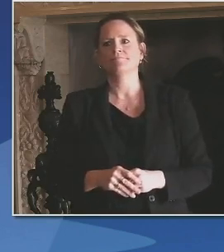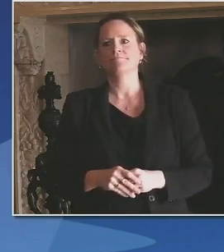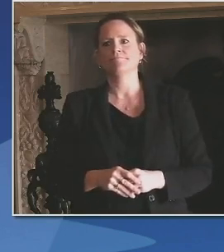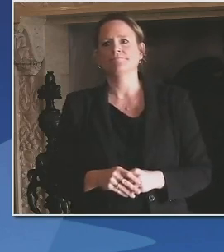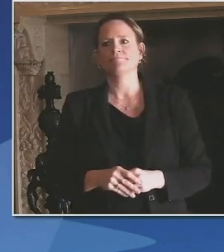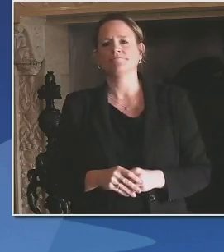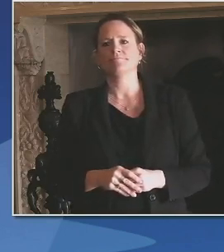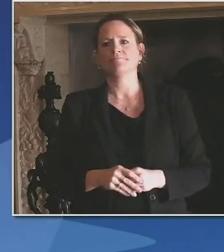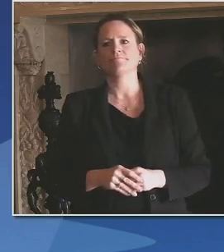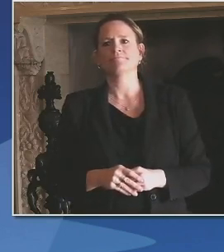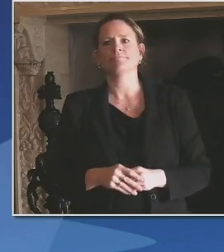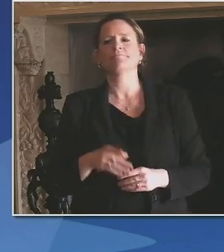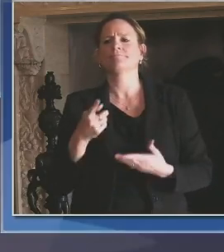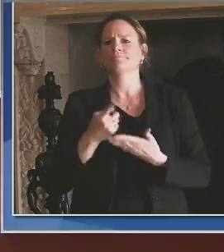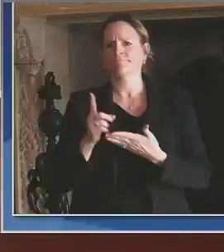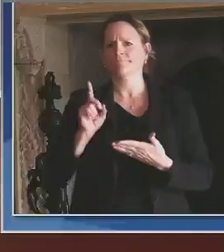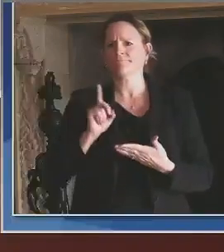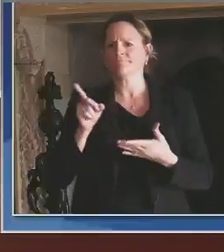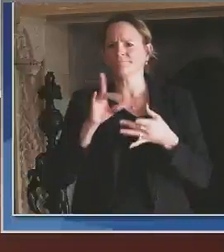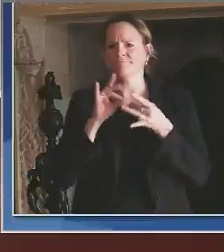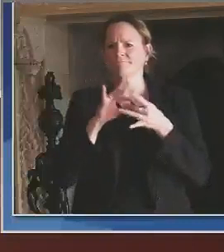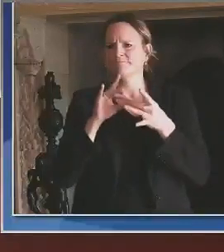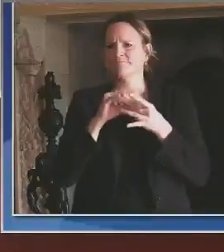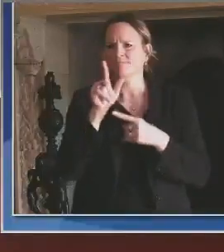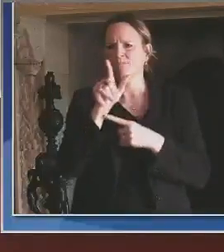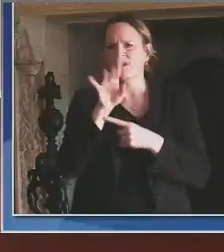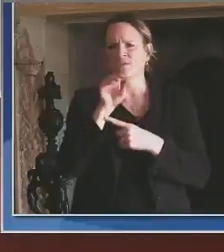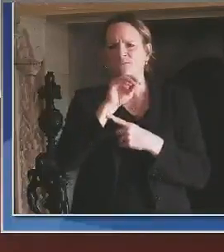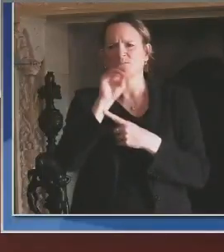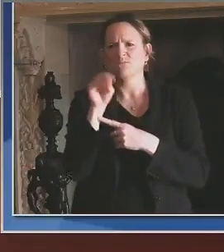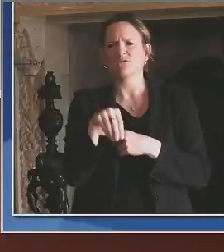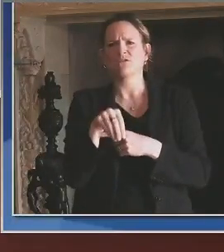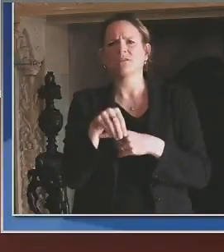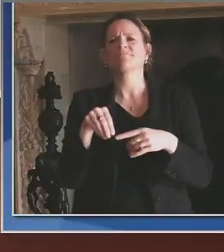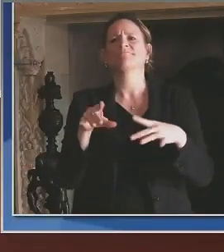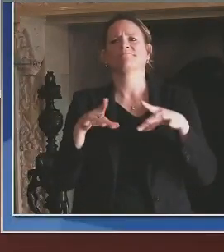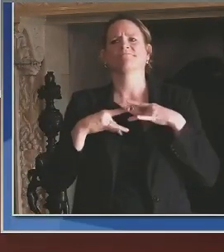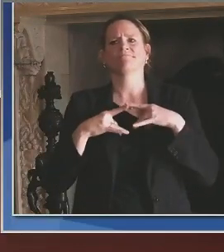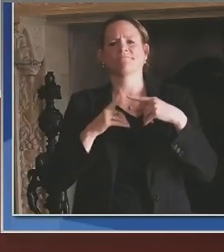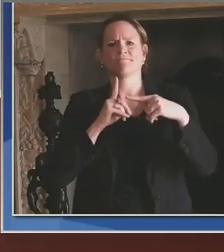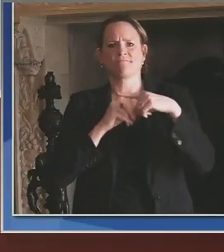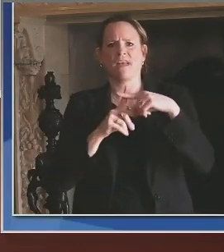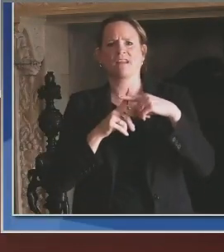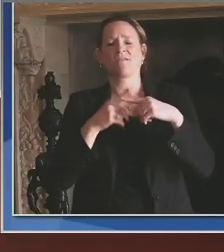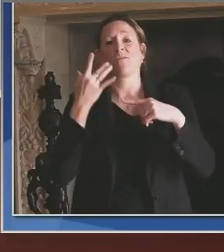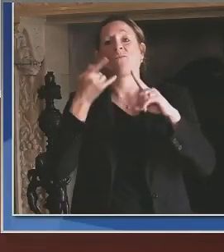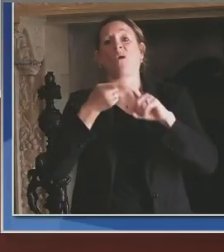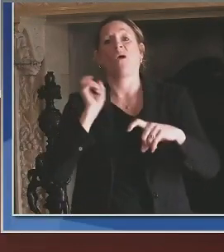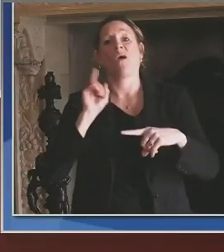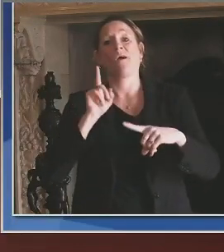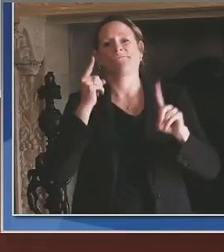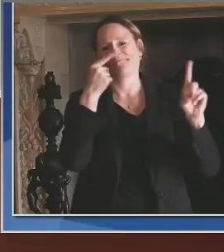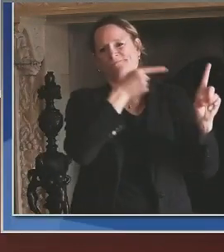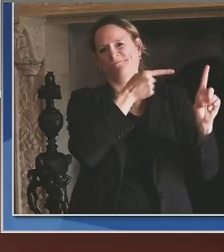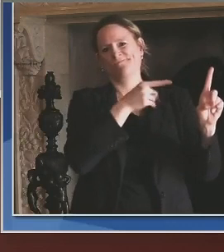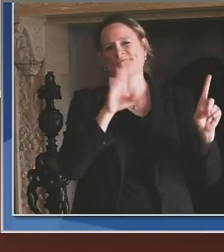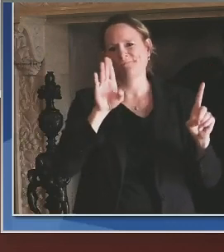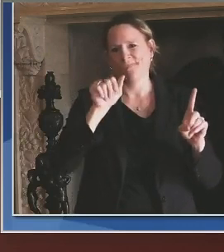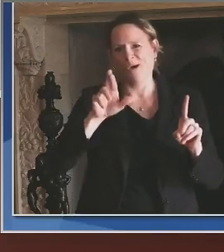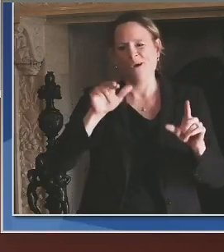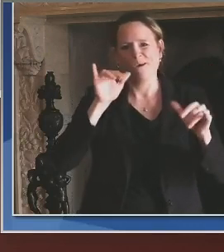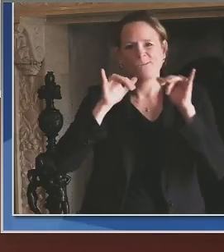24% of new cases were coming from gatherings like bars. Now, my question is, where are the other 80%